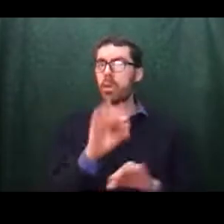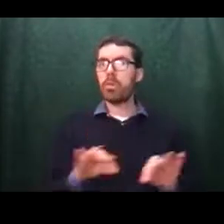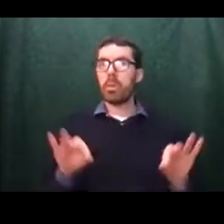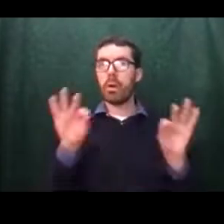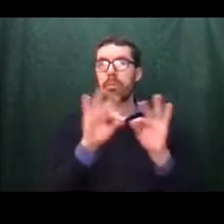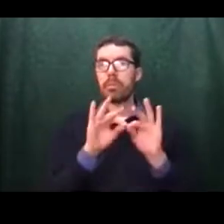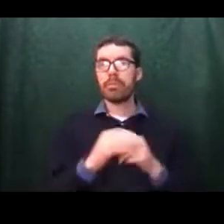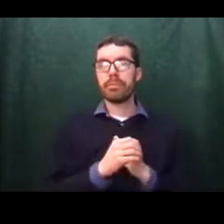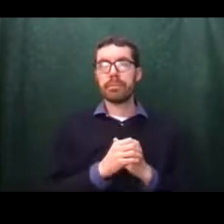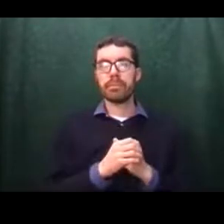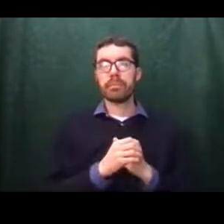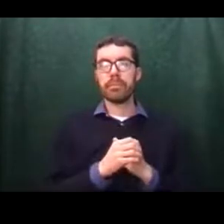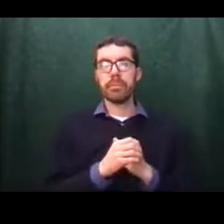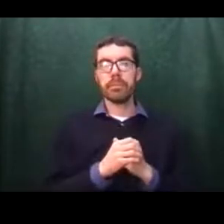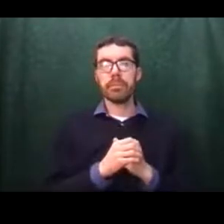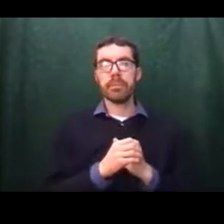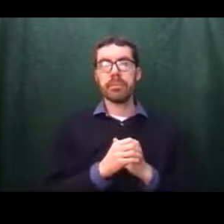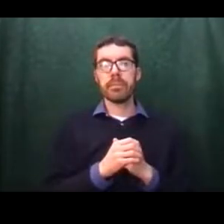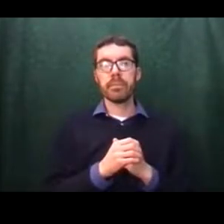and